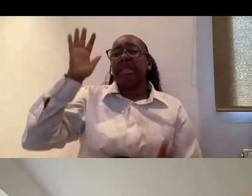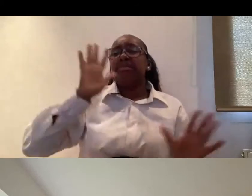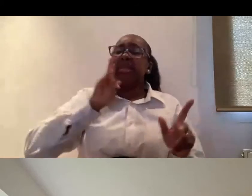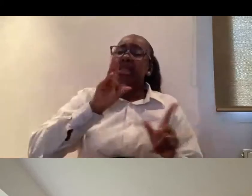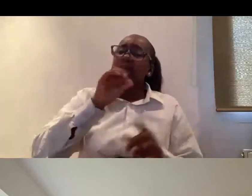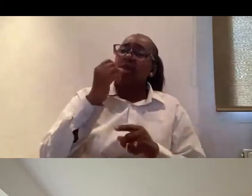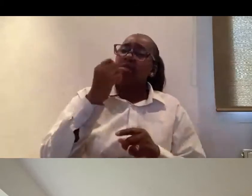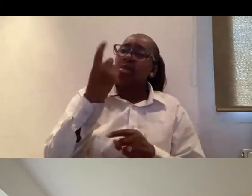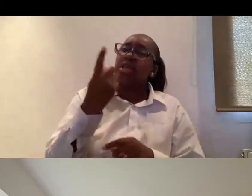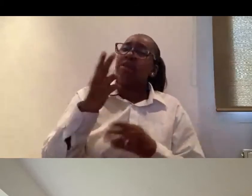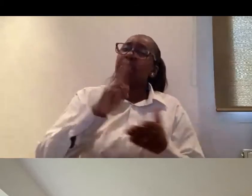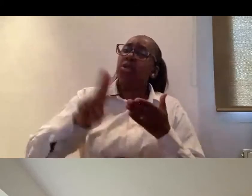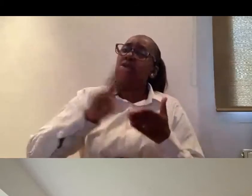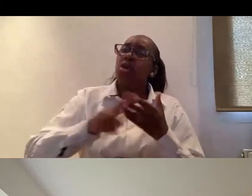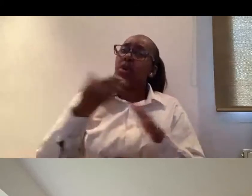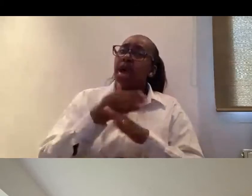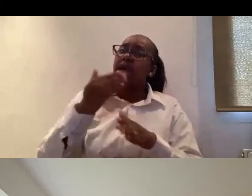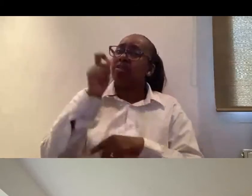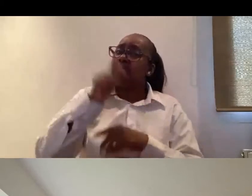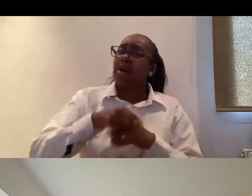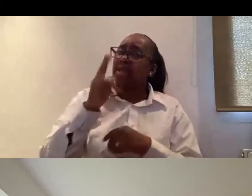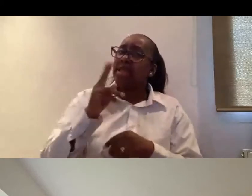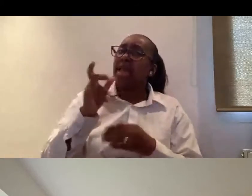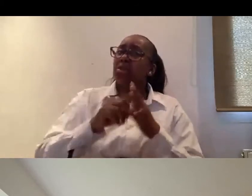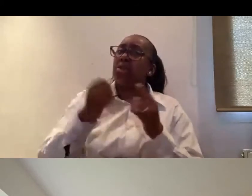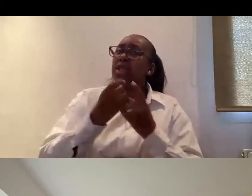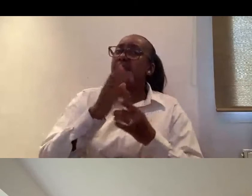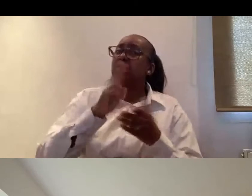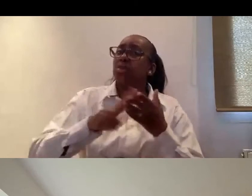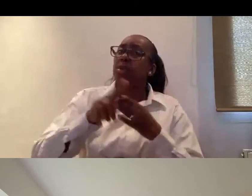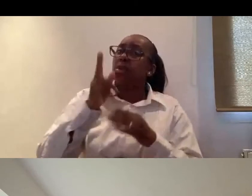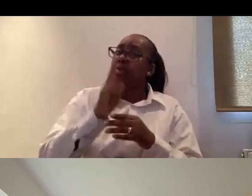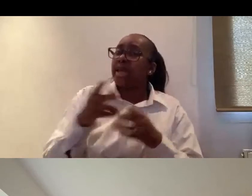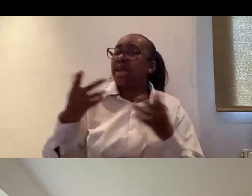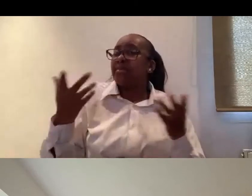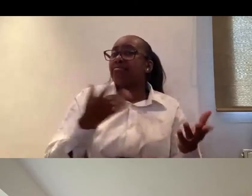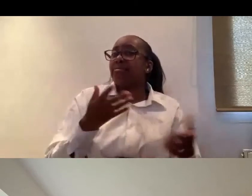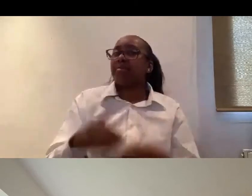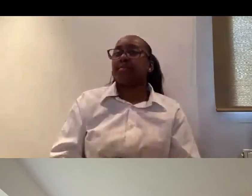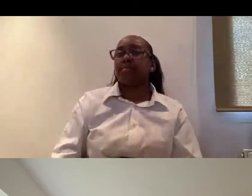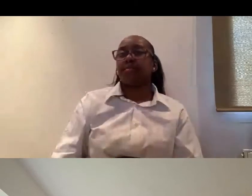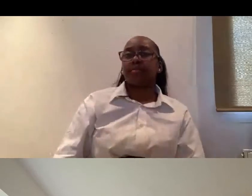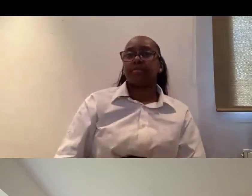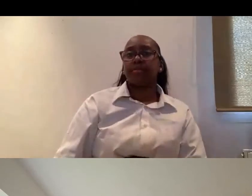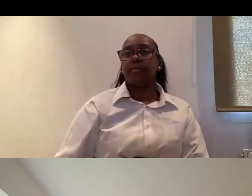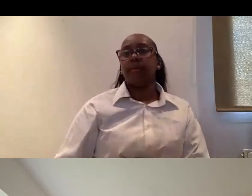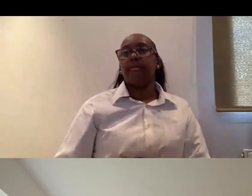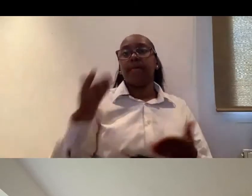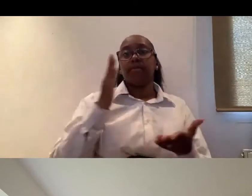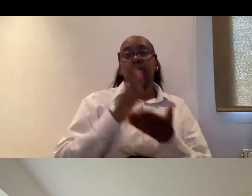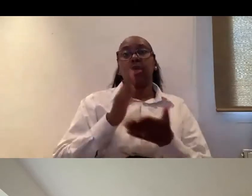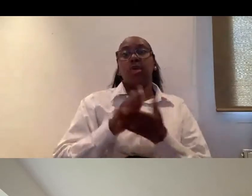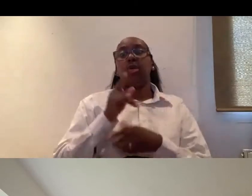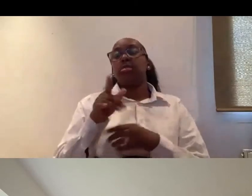yourself as a normal active person again and just go out and do the things you normally do. Yeah, which I'm sure you will